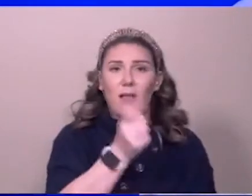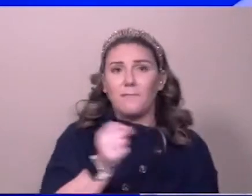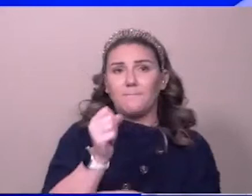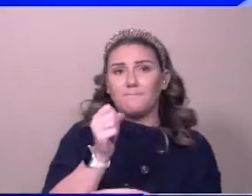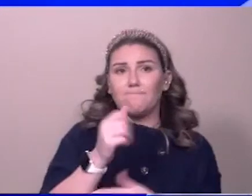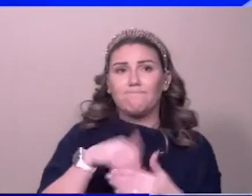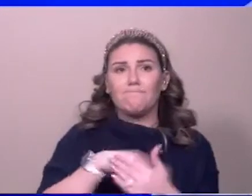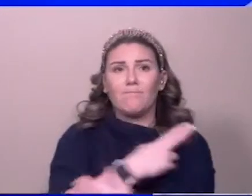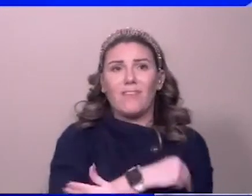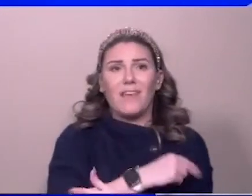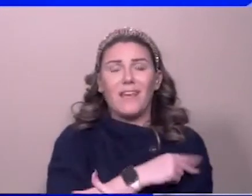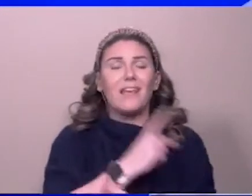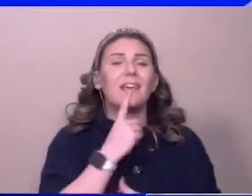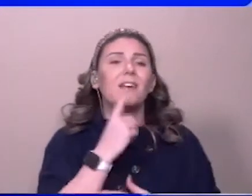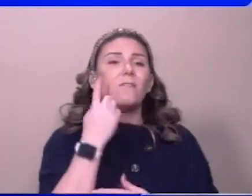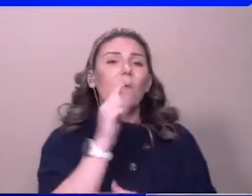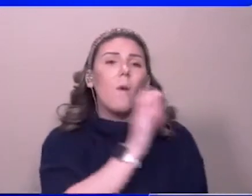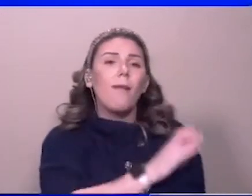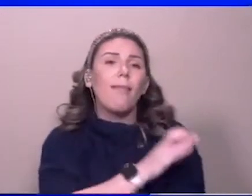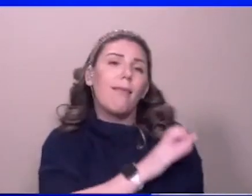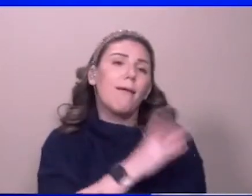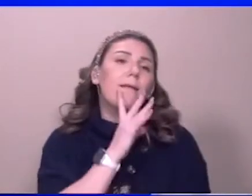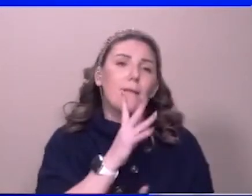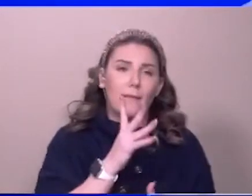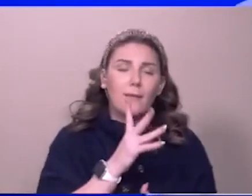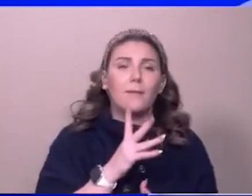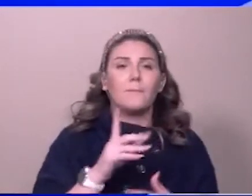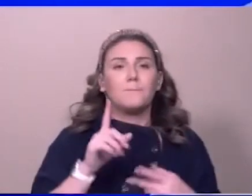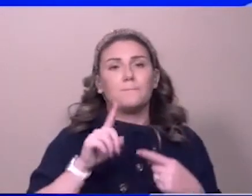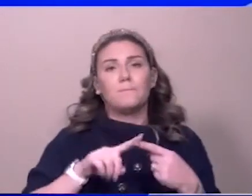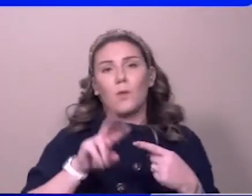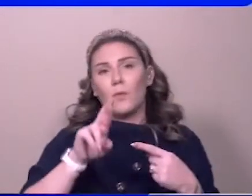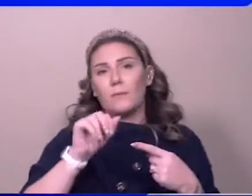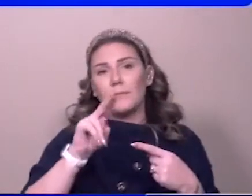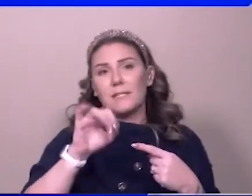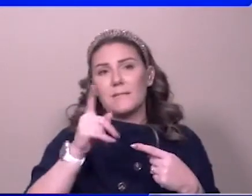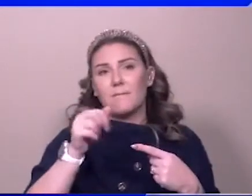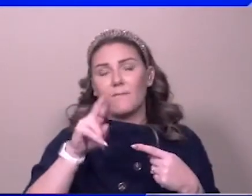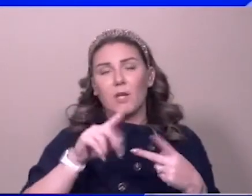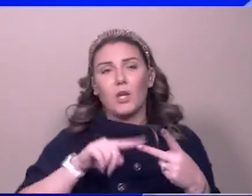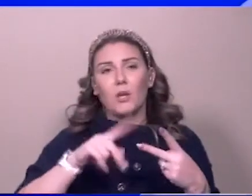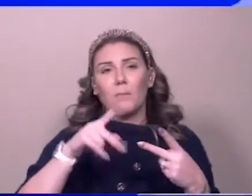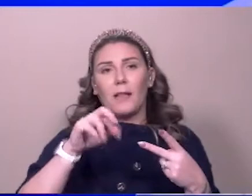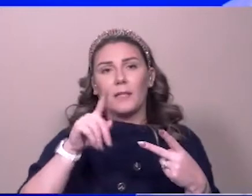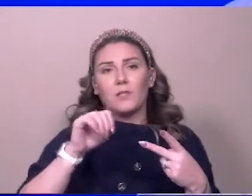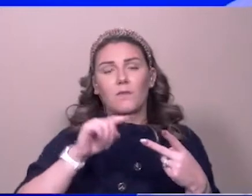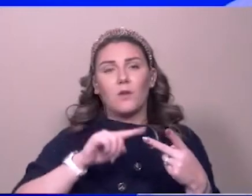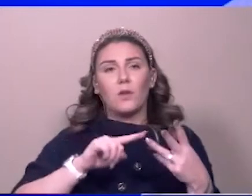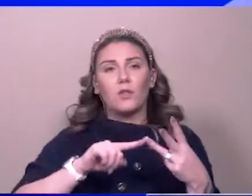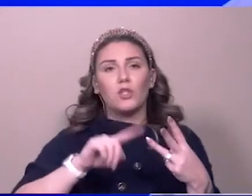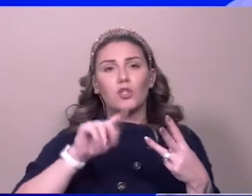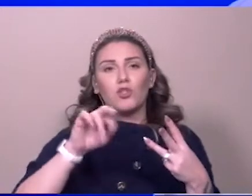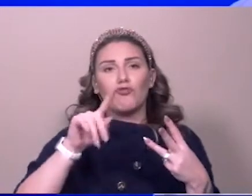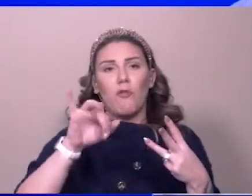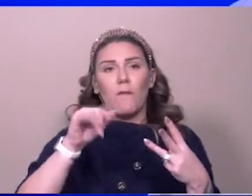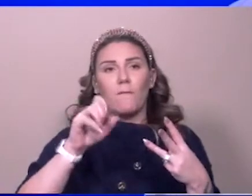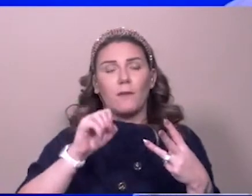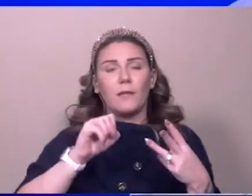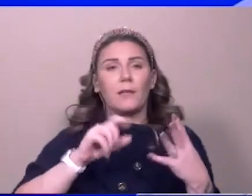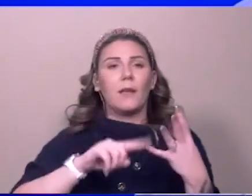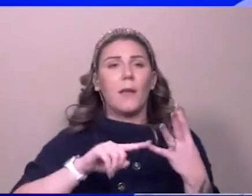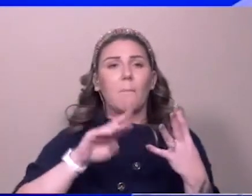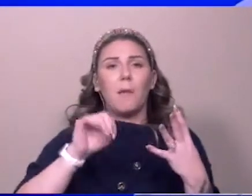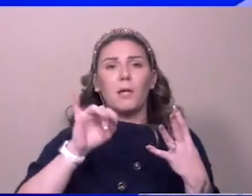those ambulatory or outpatients. And those are remdesivir, Paxlovid, sotrovimab, and molnupiravir, and